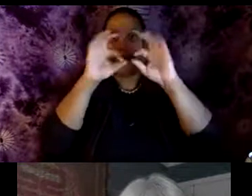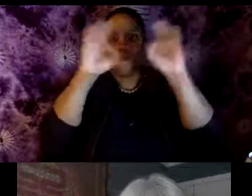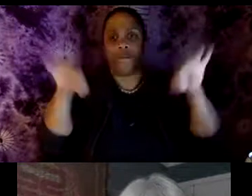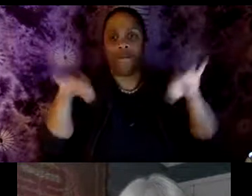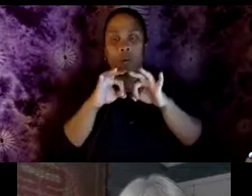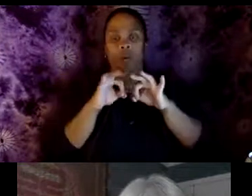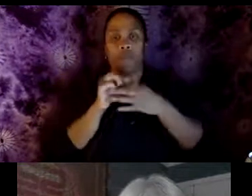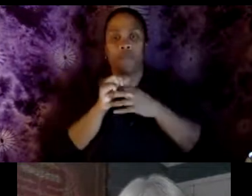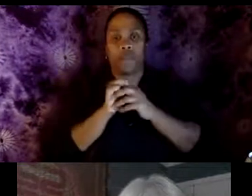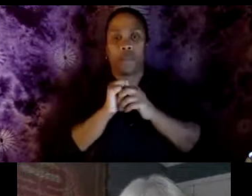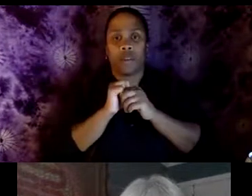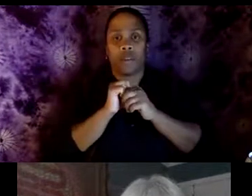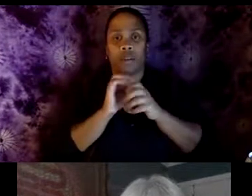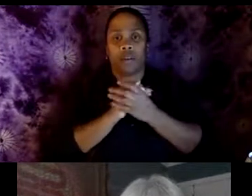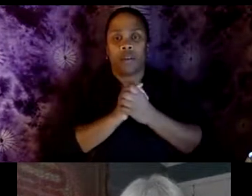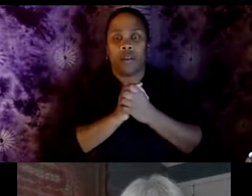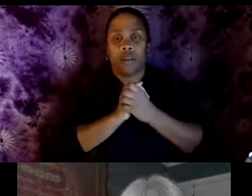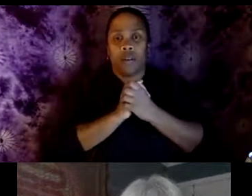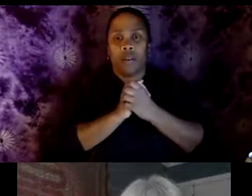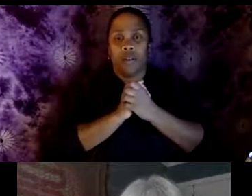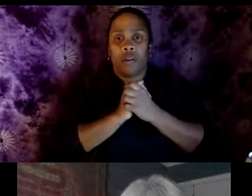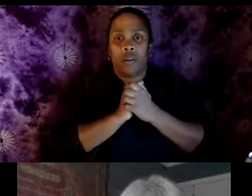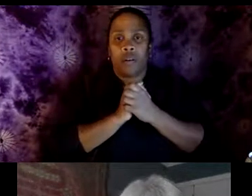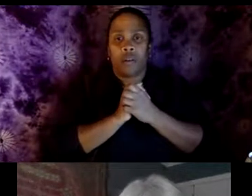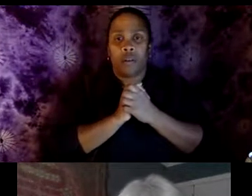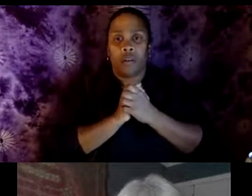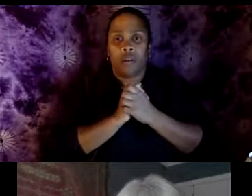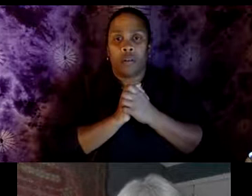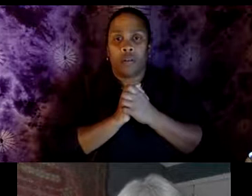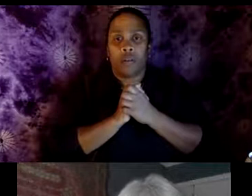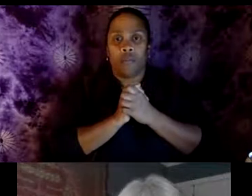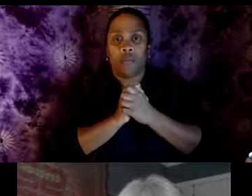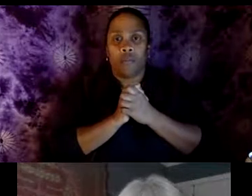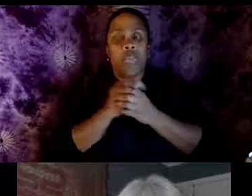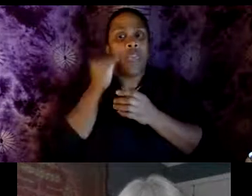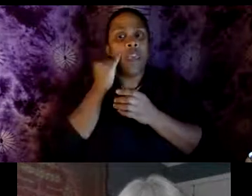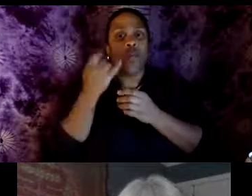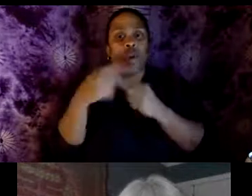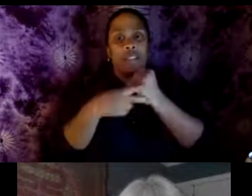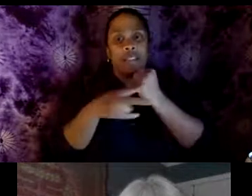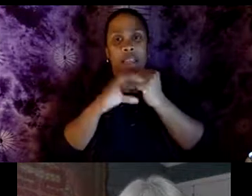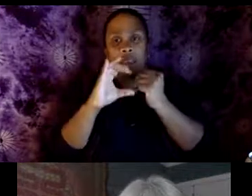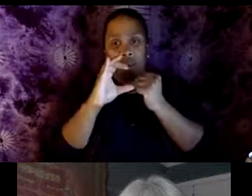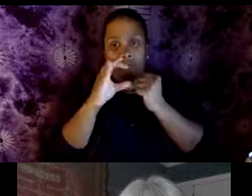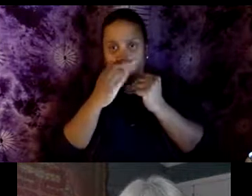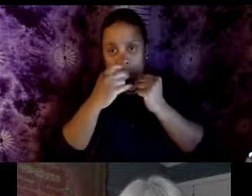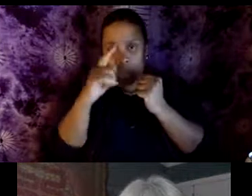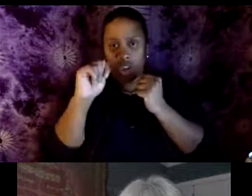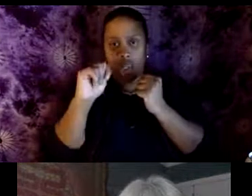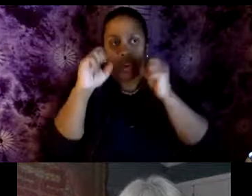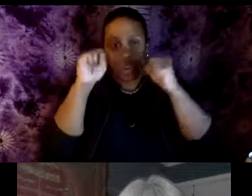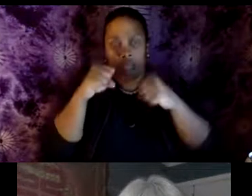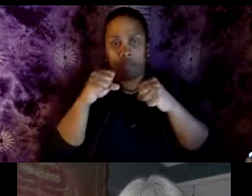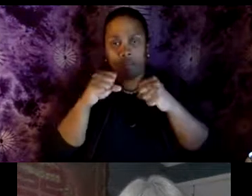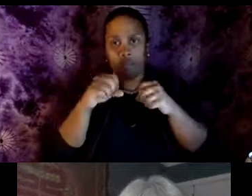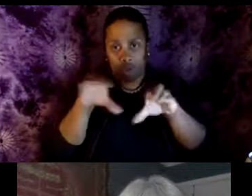practitioners, just in the chat, go to the 3 little dots, click save chat, and you'll have all of the chat. And this will go up on the YouTube site